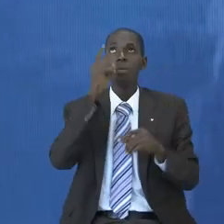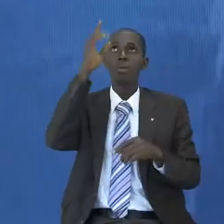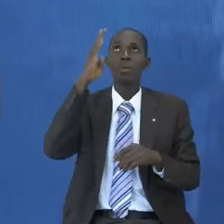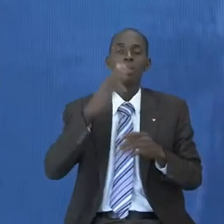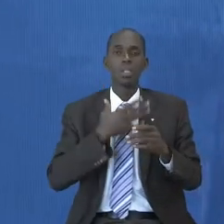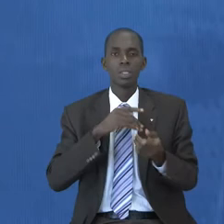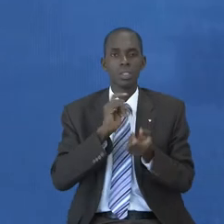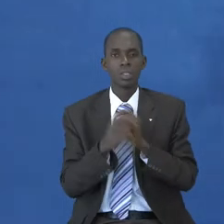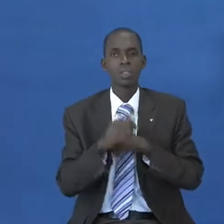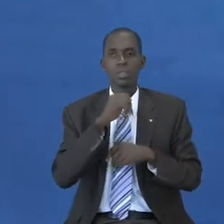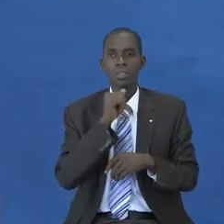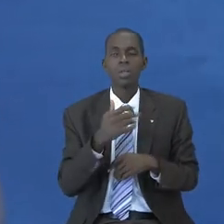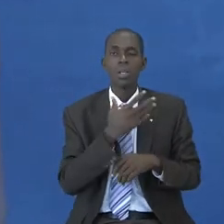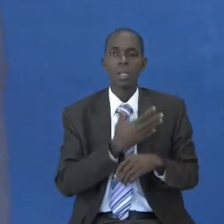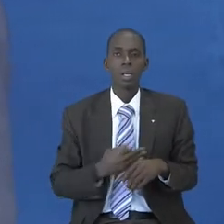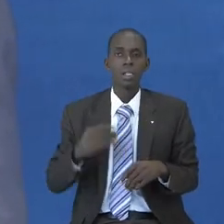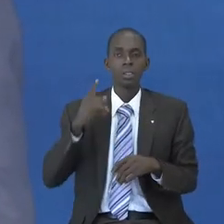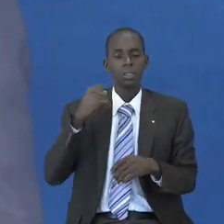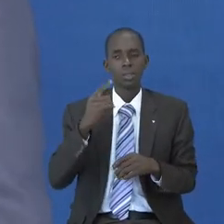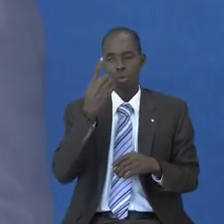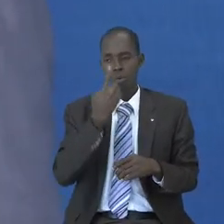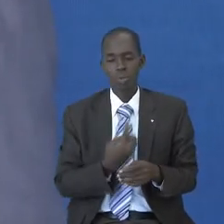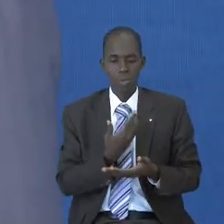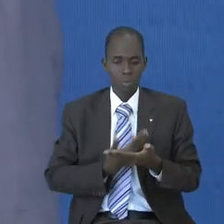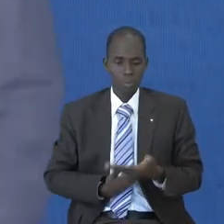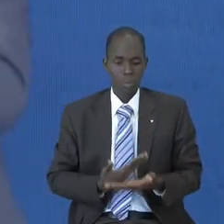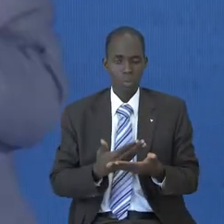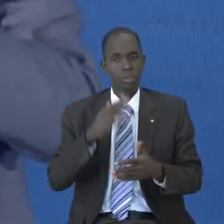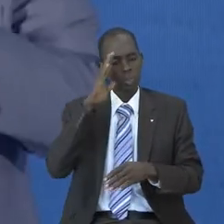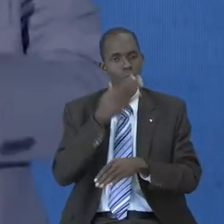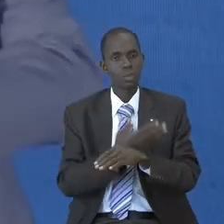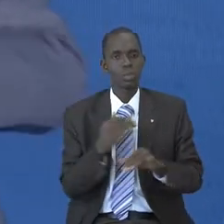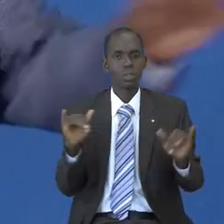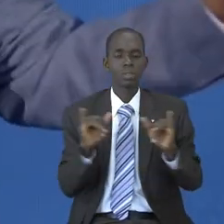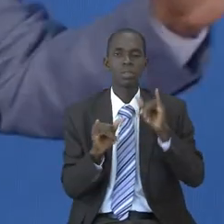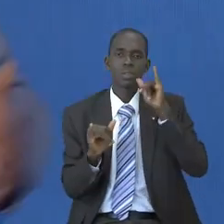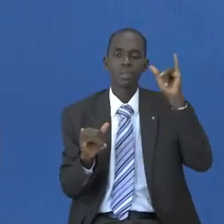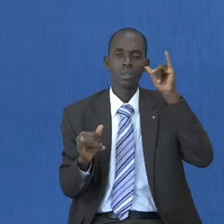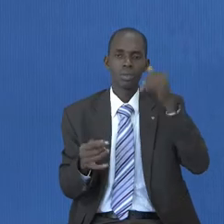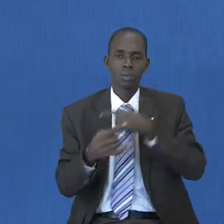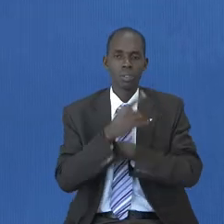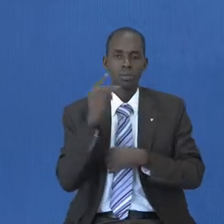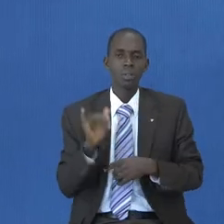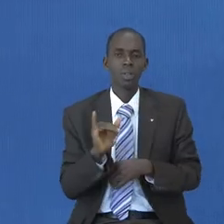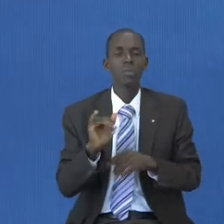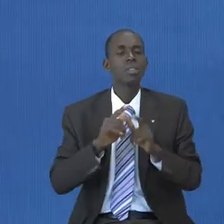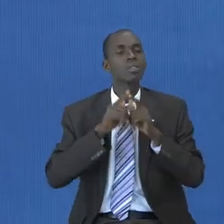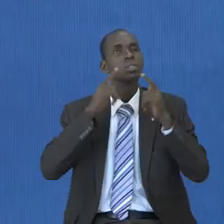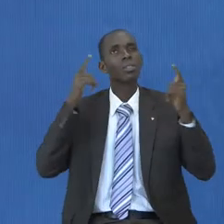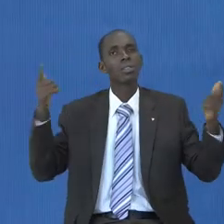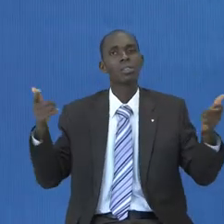only begotten Son, the same yesterday, today and forever. Supernatural sovereignty